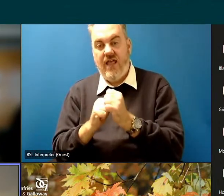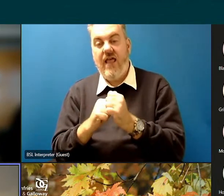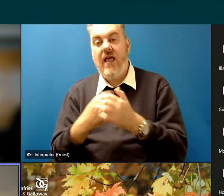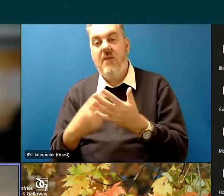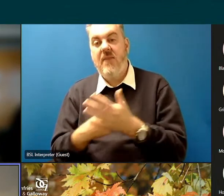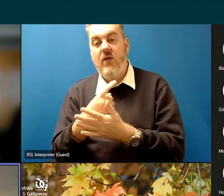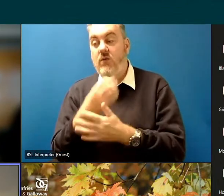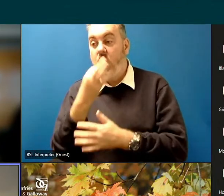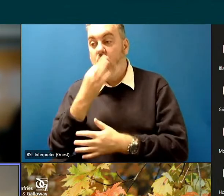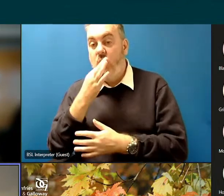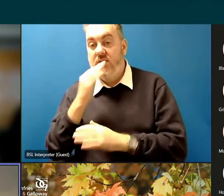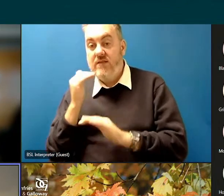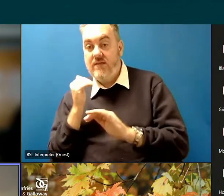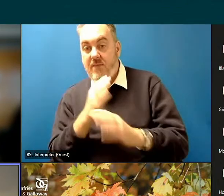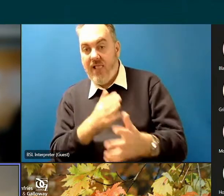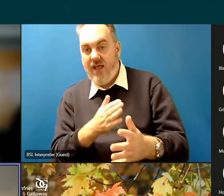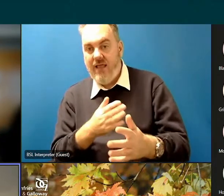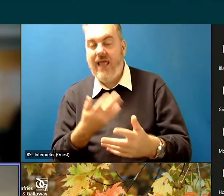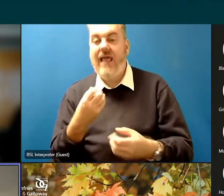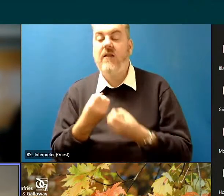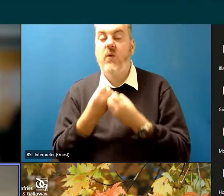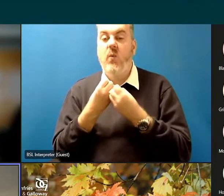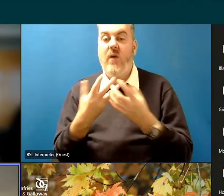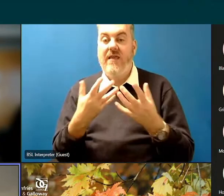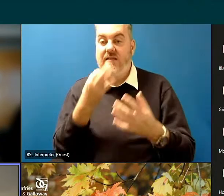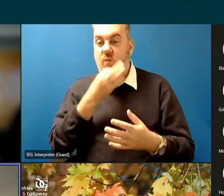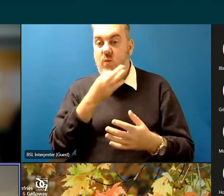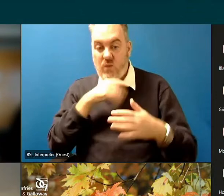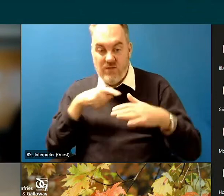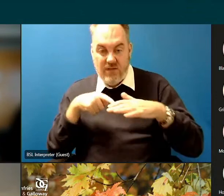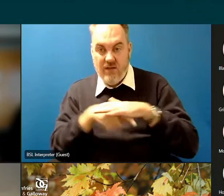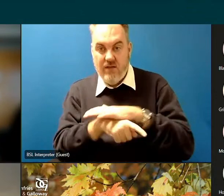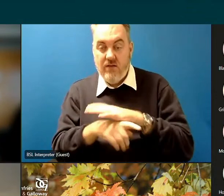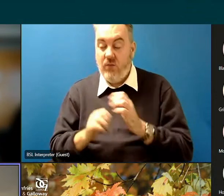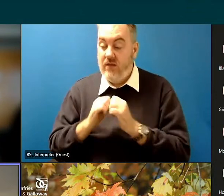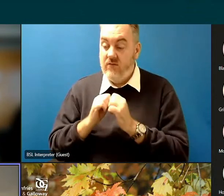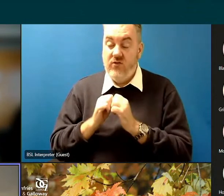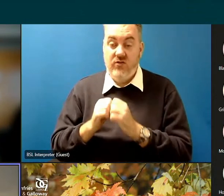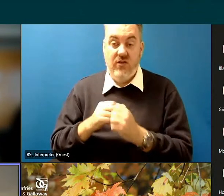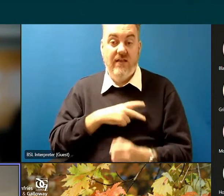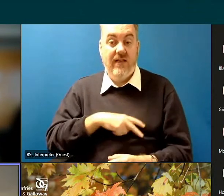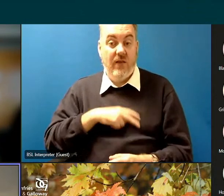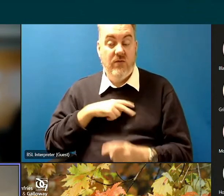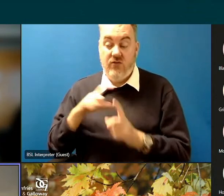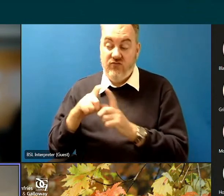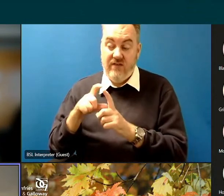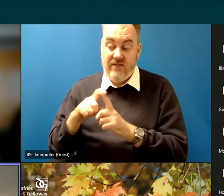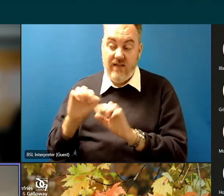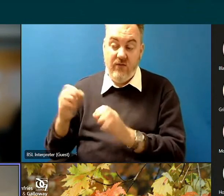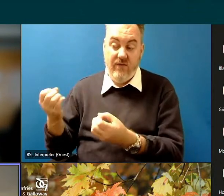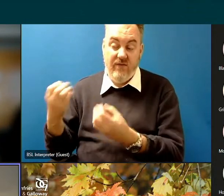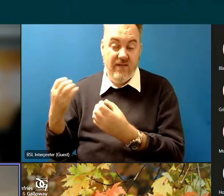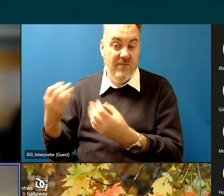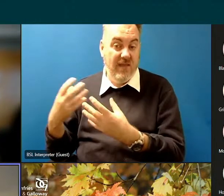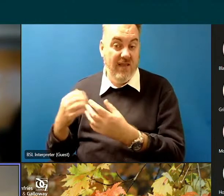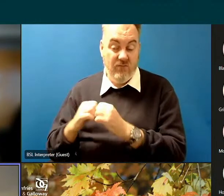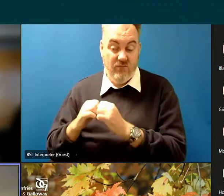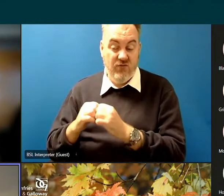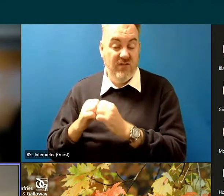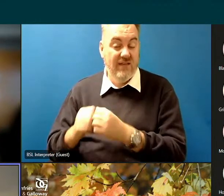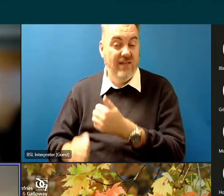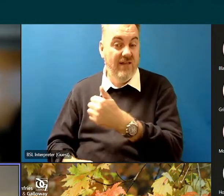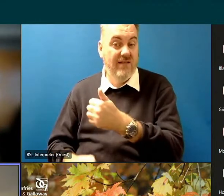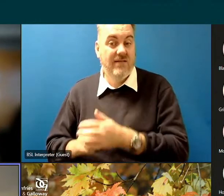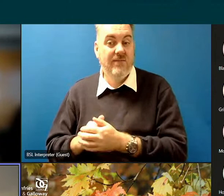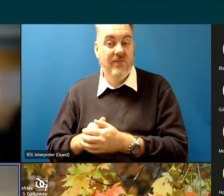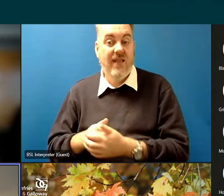objectives. So yeah, certainly take those comments on board, Councillor Drysdale. the feedback and share a